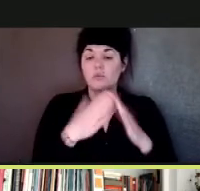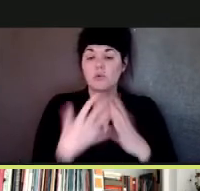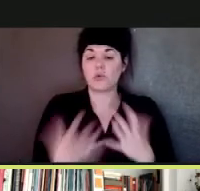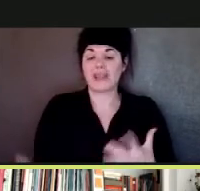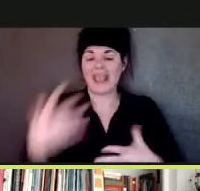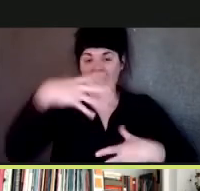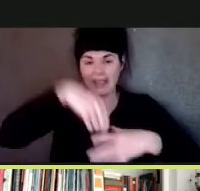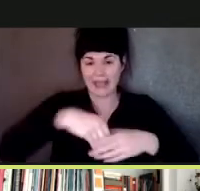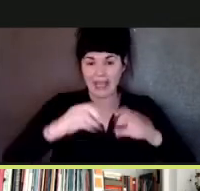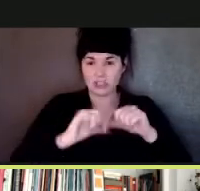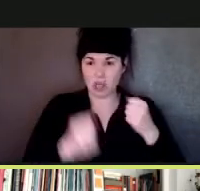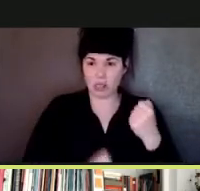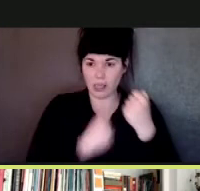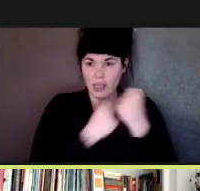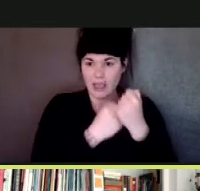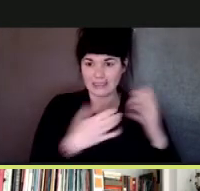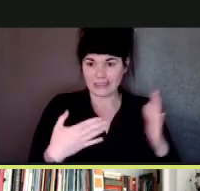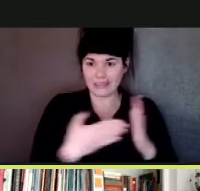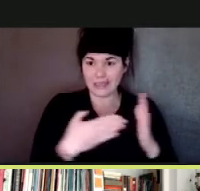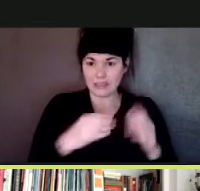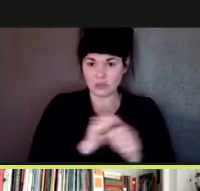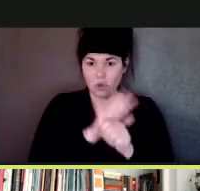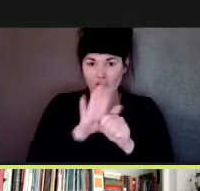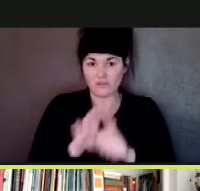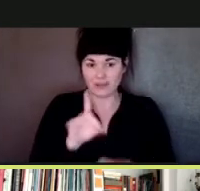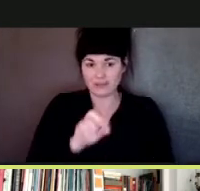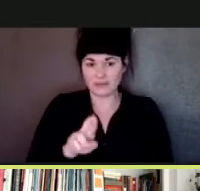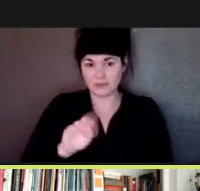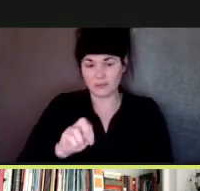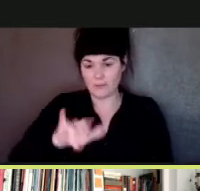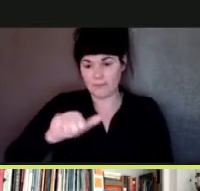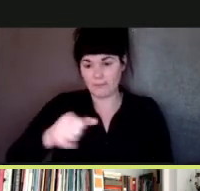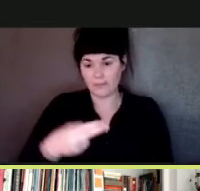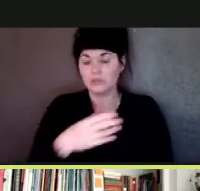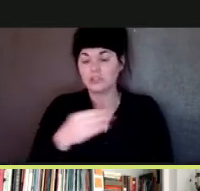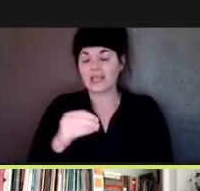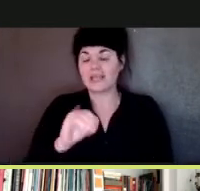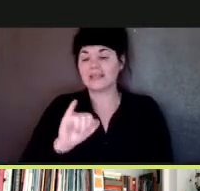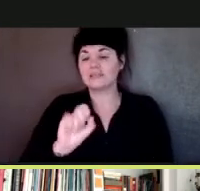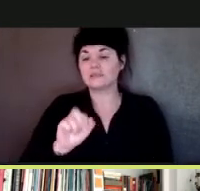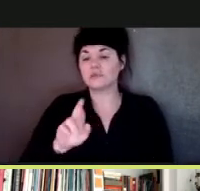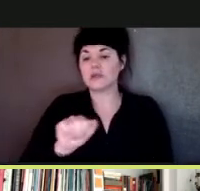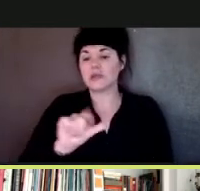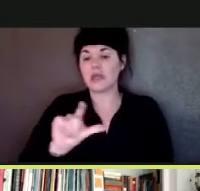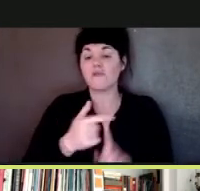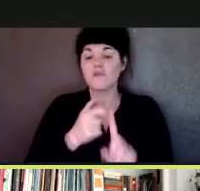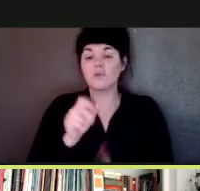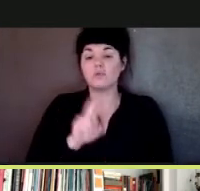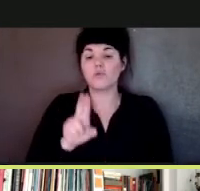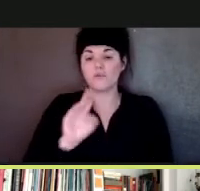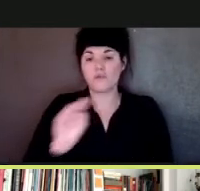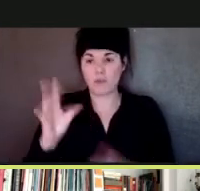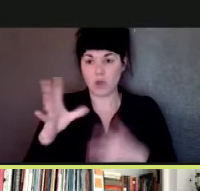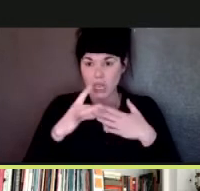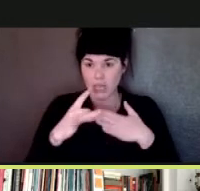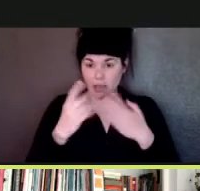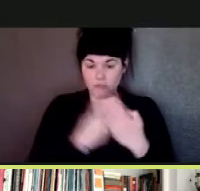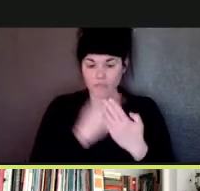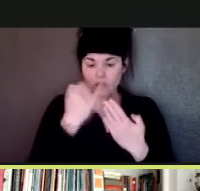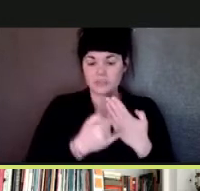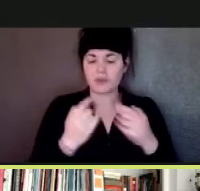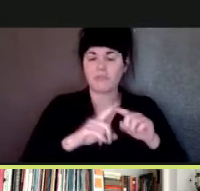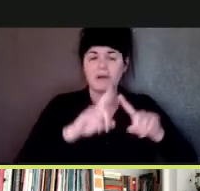COVID. Dr. Erica Marsh and Barbara Israel at the University of Michigan are leading that project, but it really relies on the strength of our